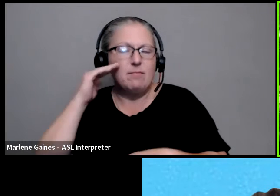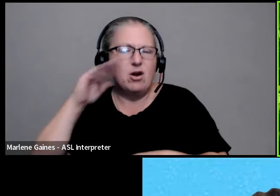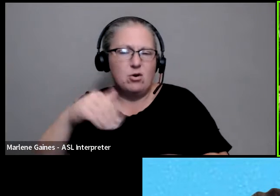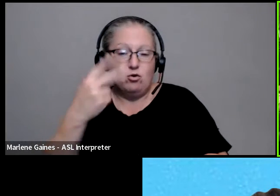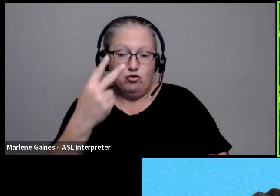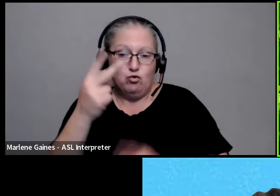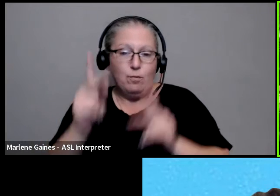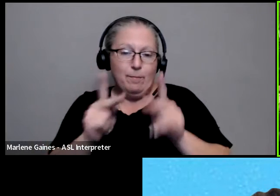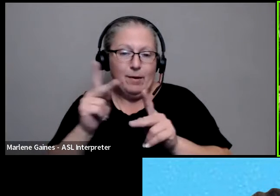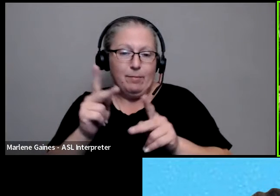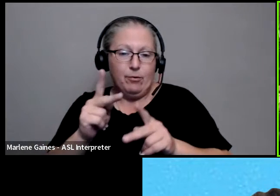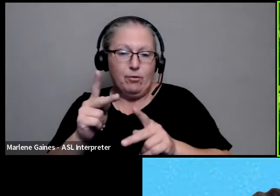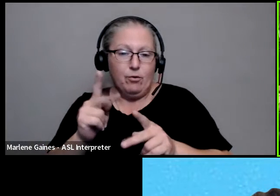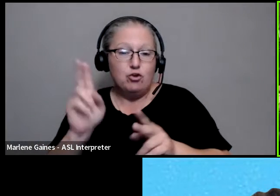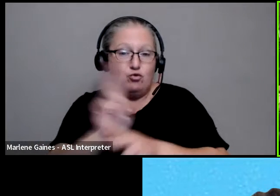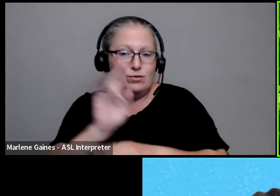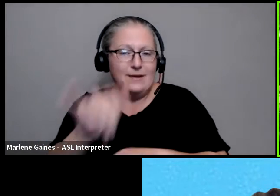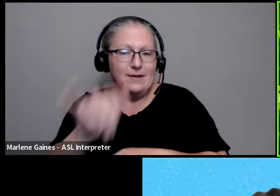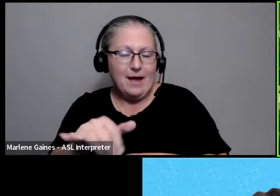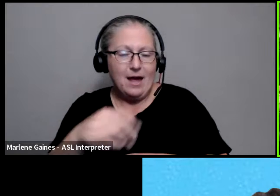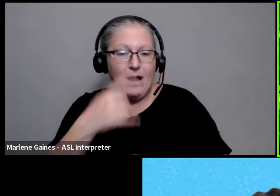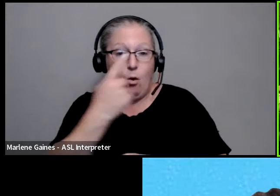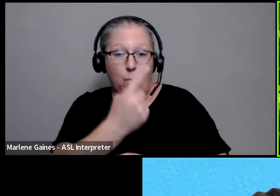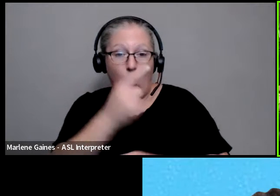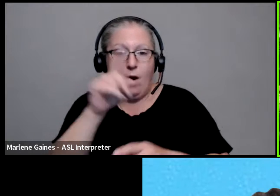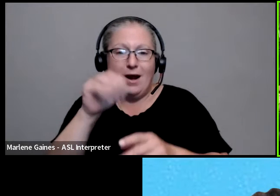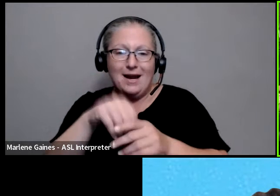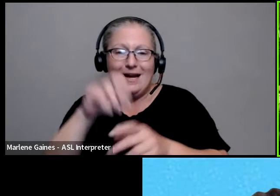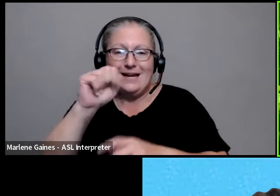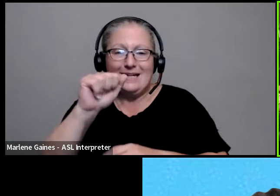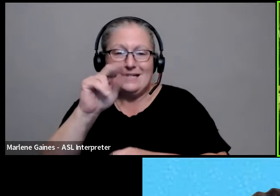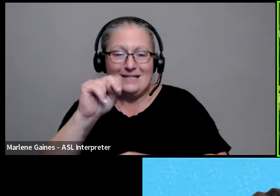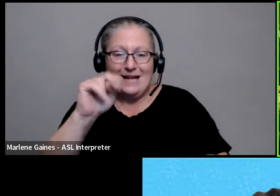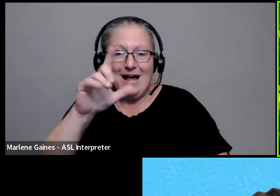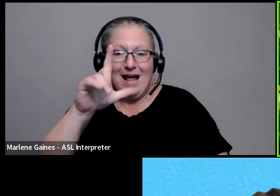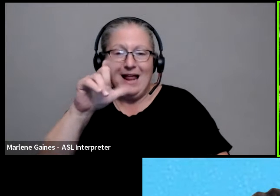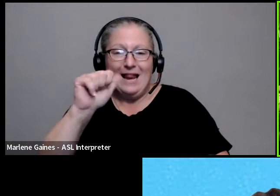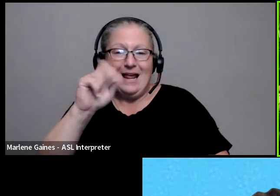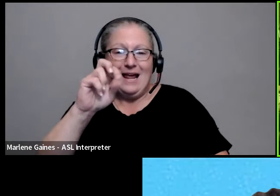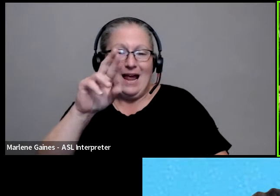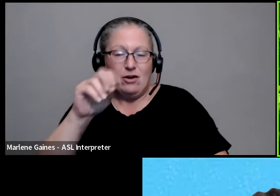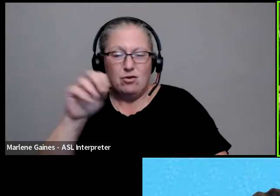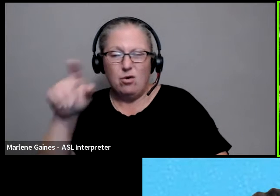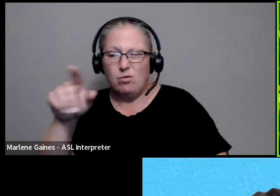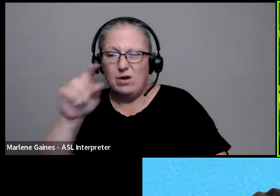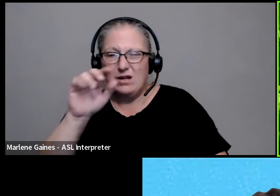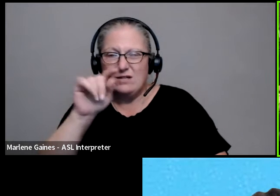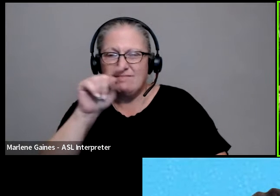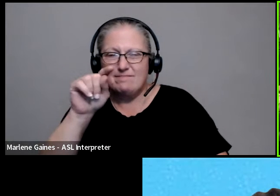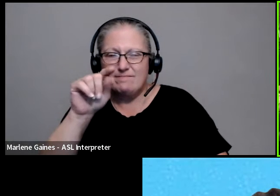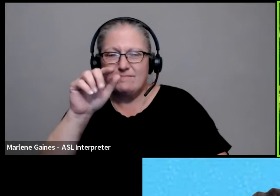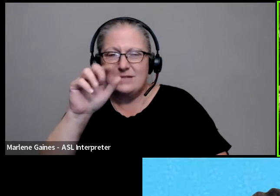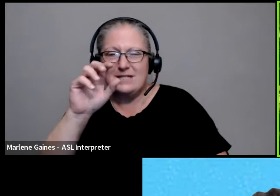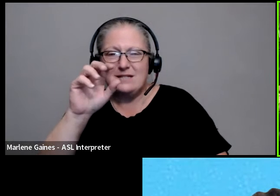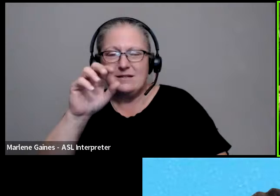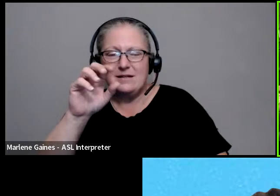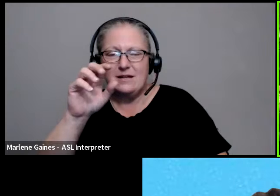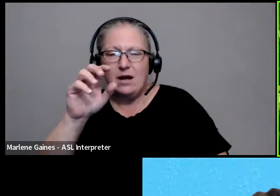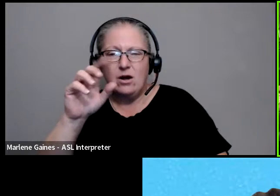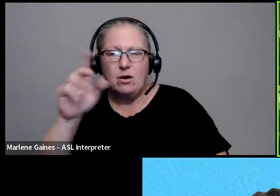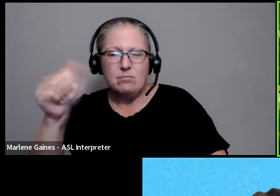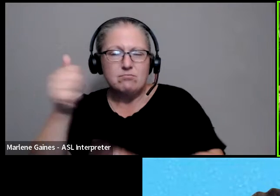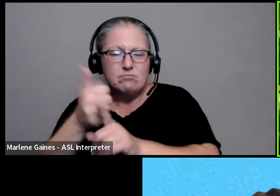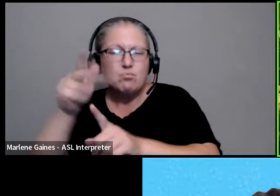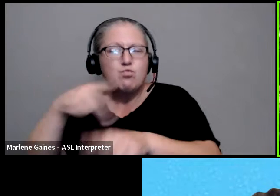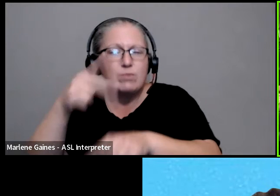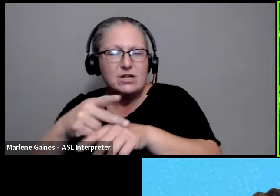people that were using it. And one was in San Leandro, Allison Silvestri, who actually used to work at San Mateo High School years ago. She was the